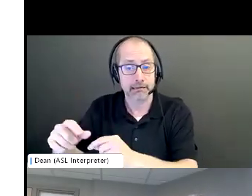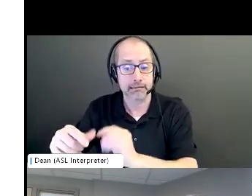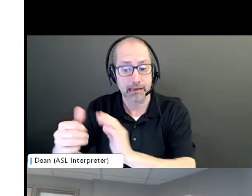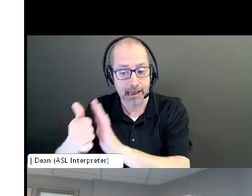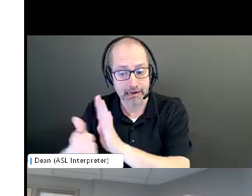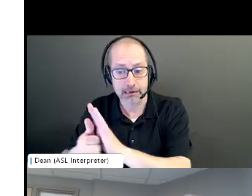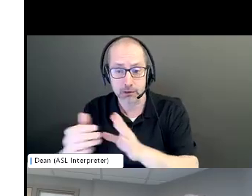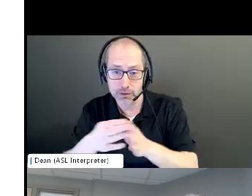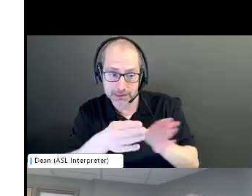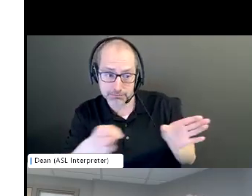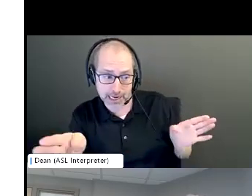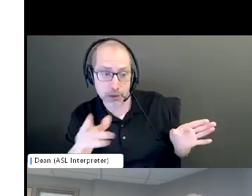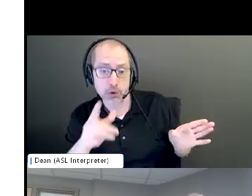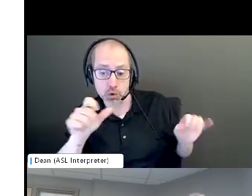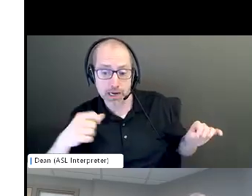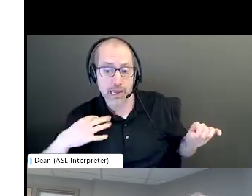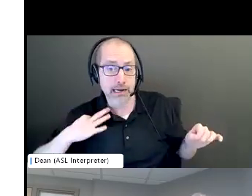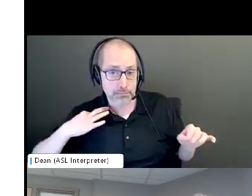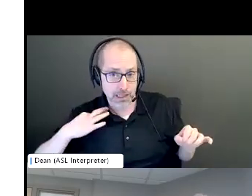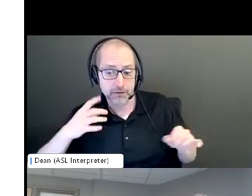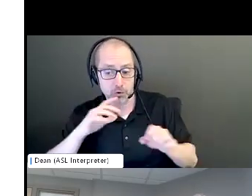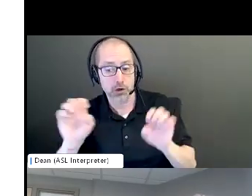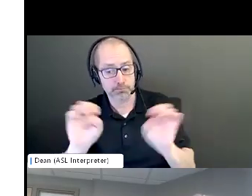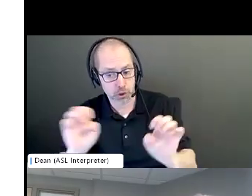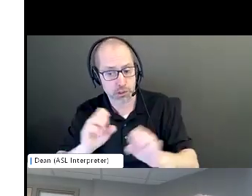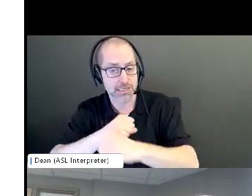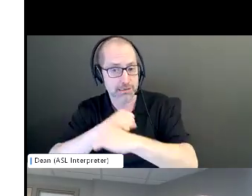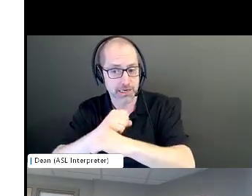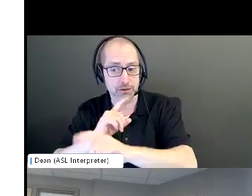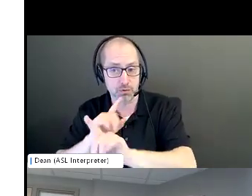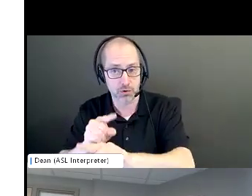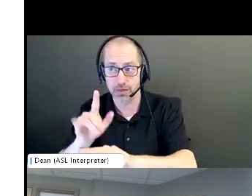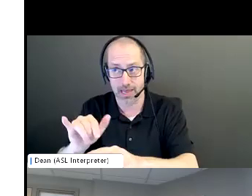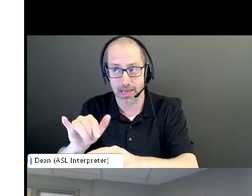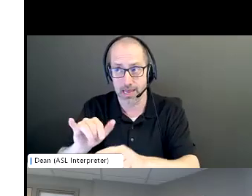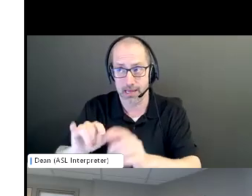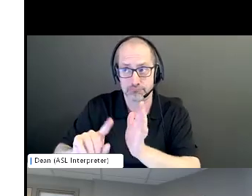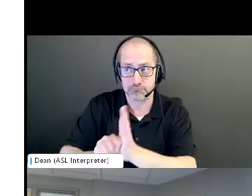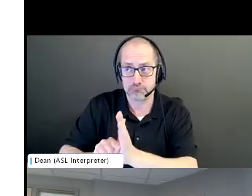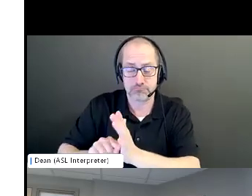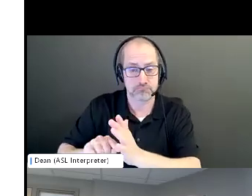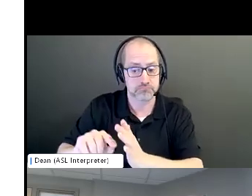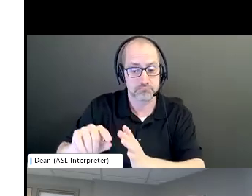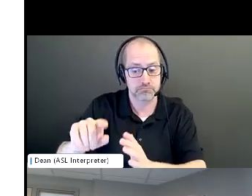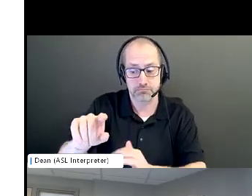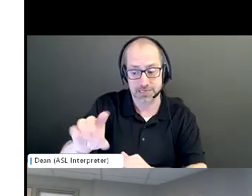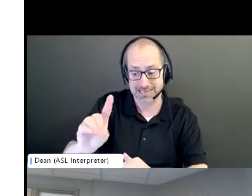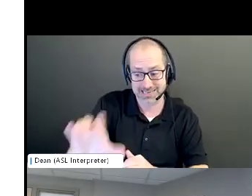those who could apply for emergency protection orders, and that took effect in December of